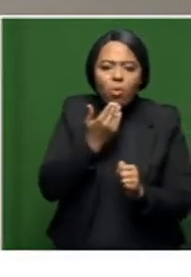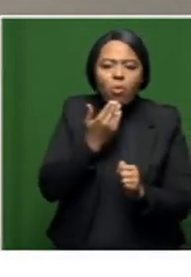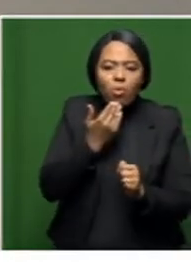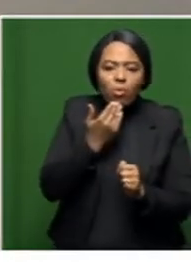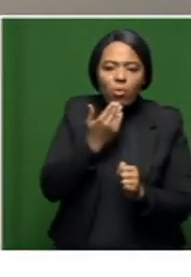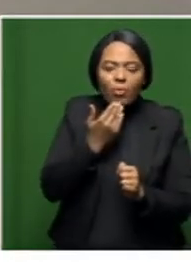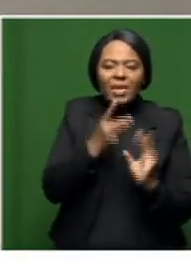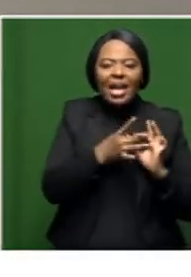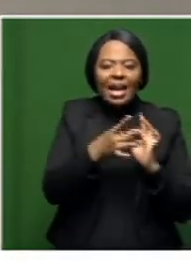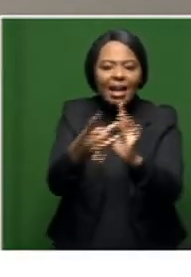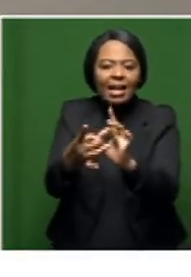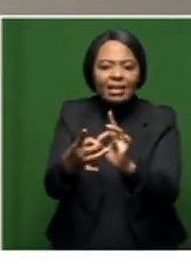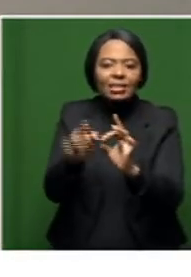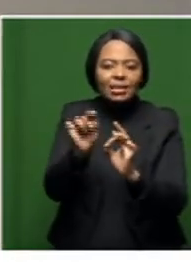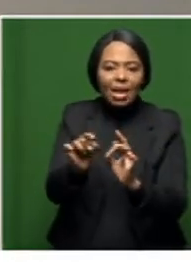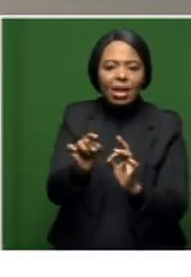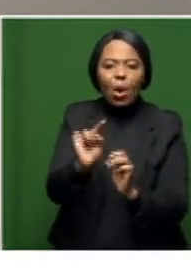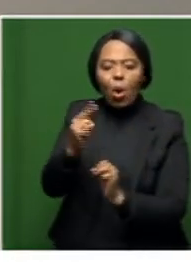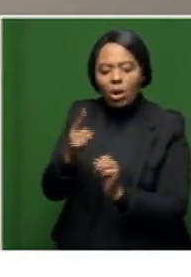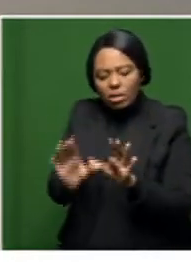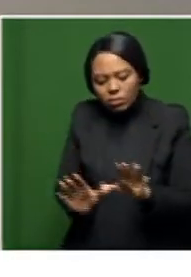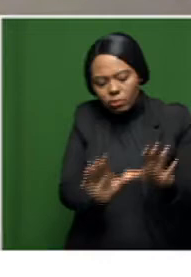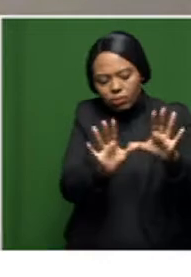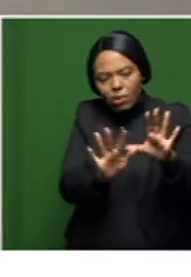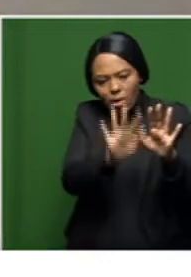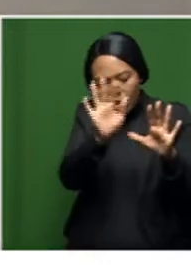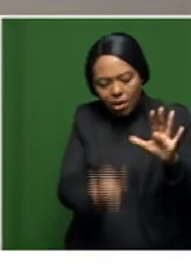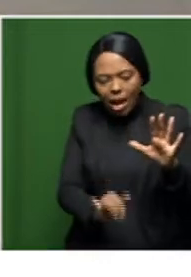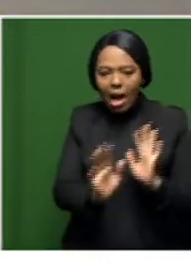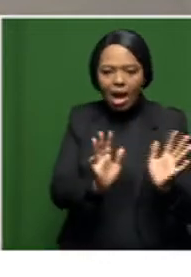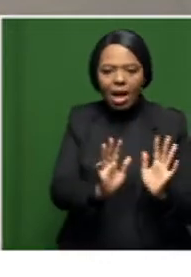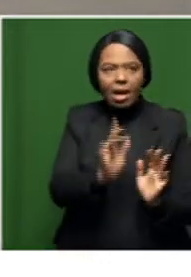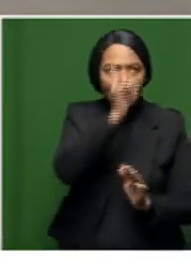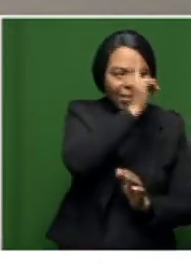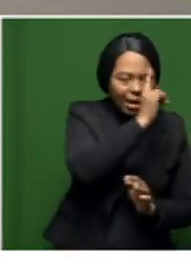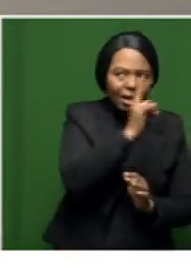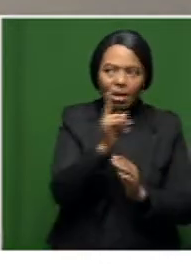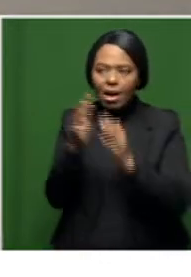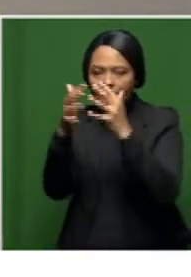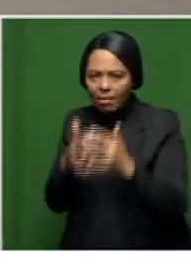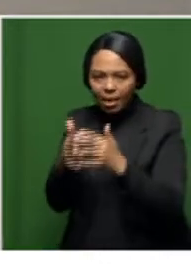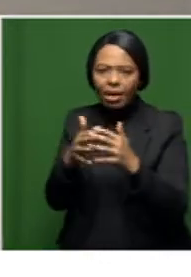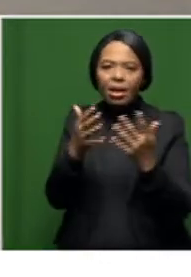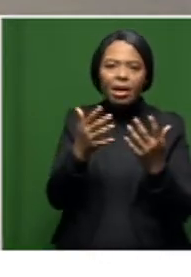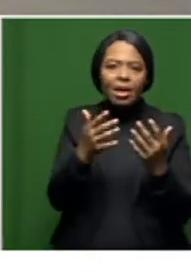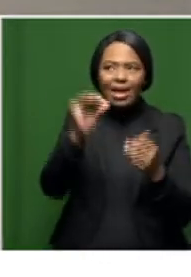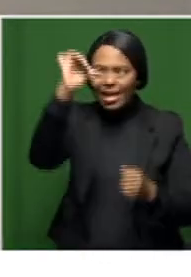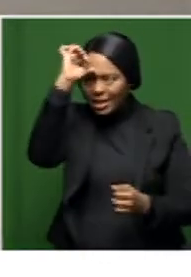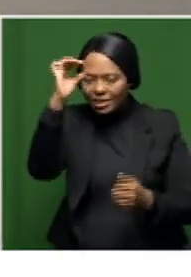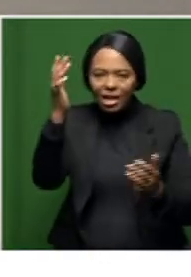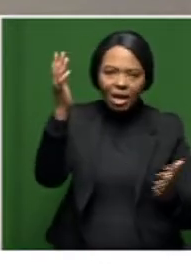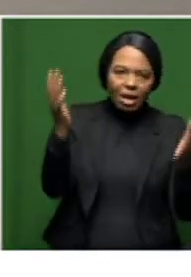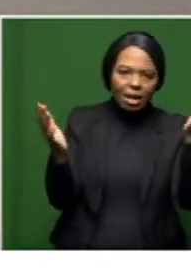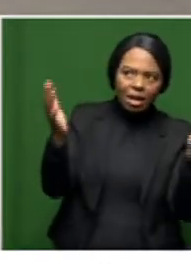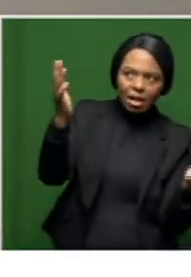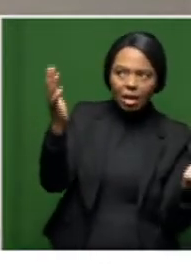is in relation to not only the continent, but places like Latin America, India. And so we've developed a strategy